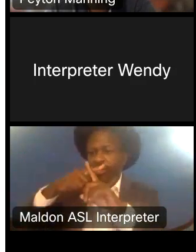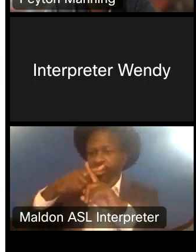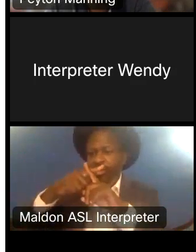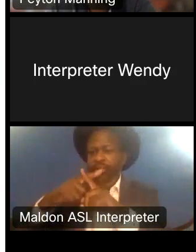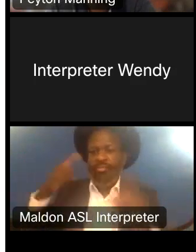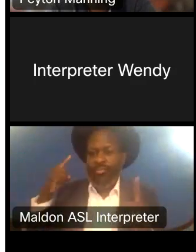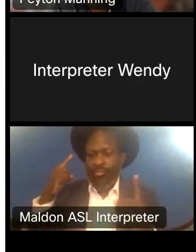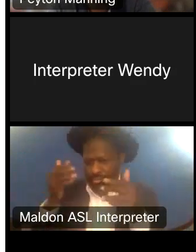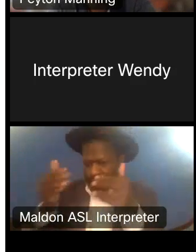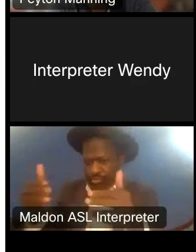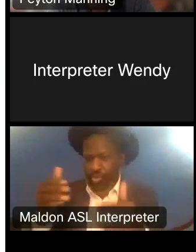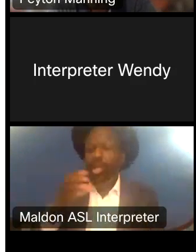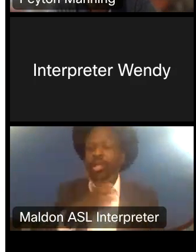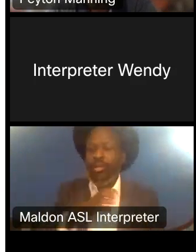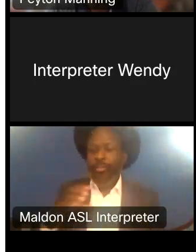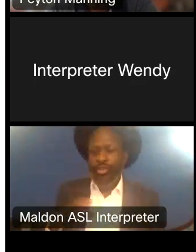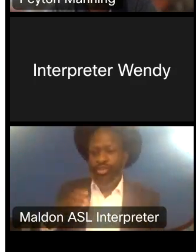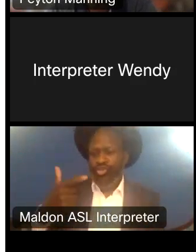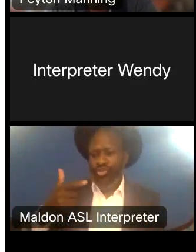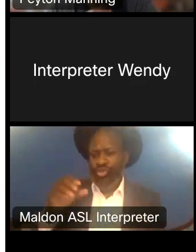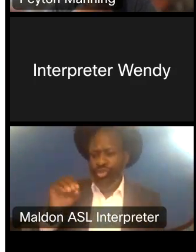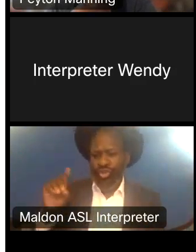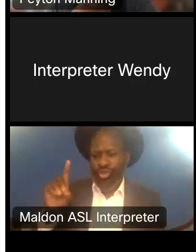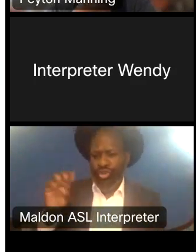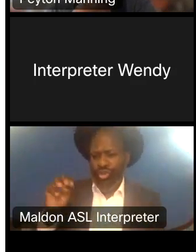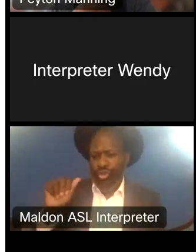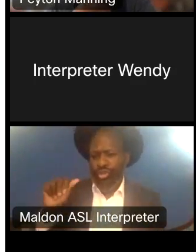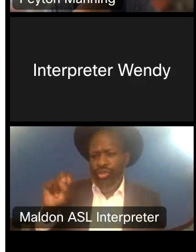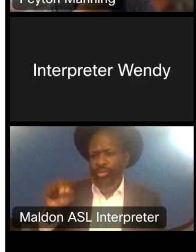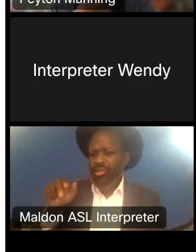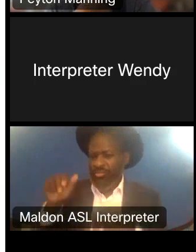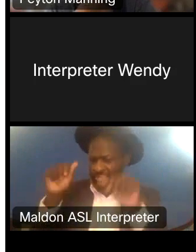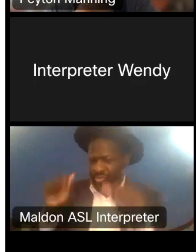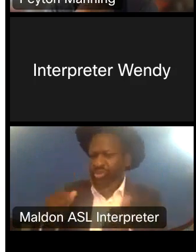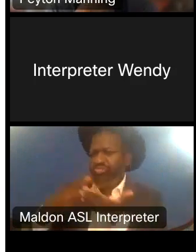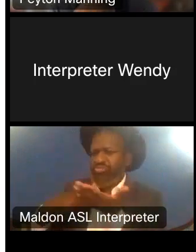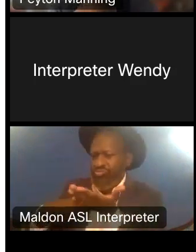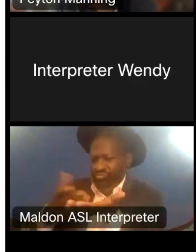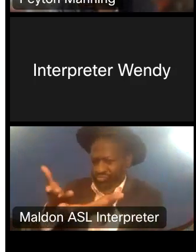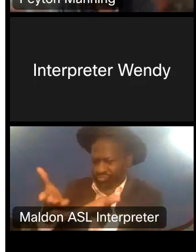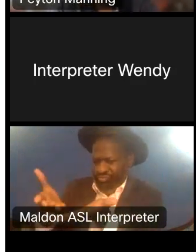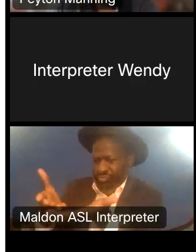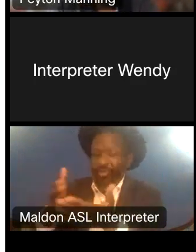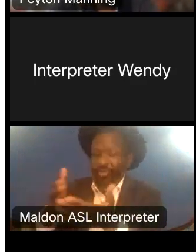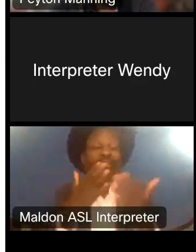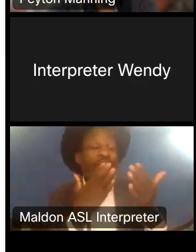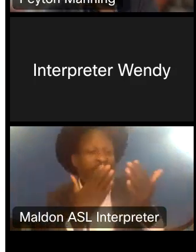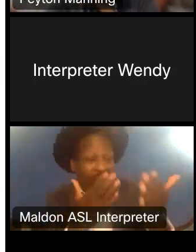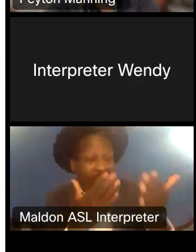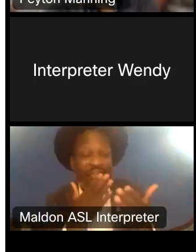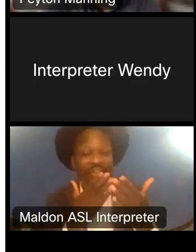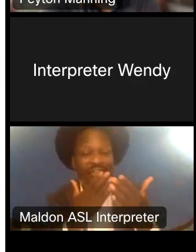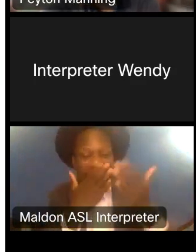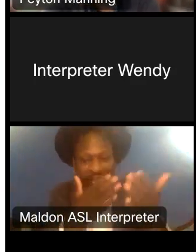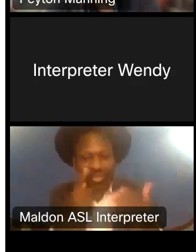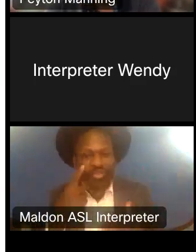sorry, Commissioner Goodman. You should be able to talk now. Great. Yeah, thank you. And thank you for presenting. Tony Goodman,